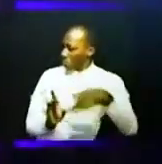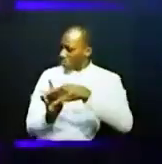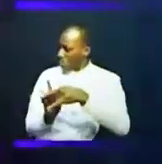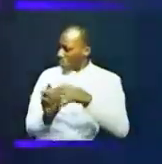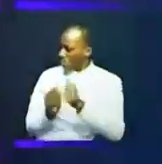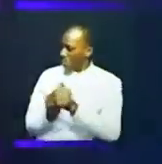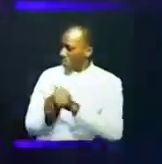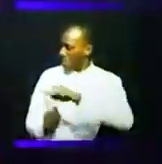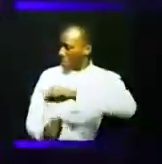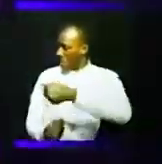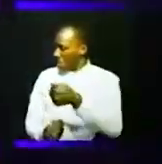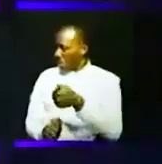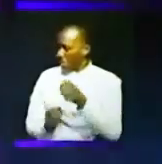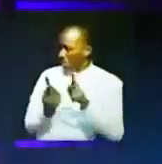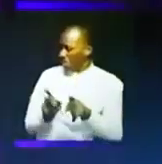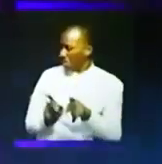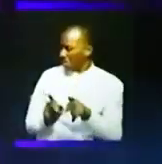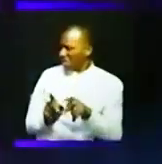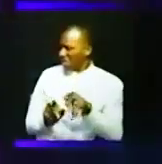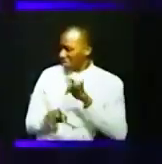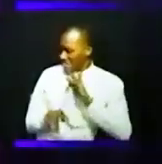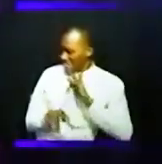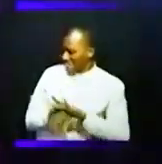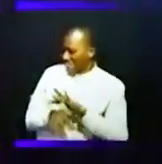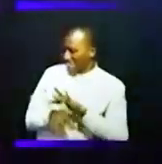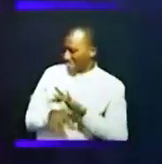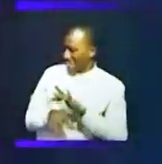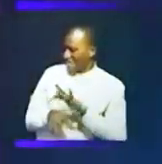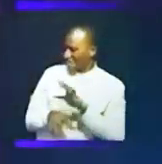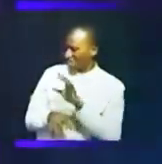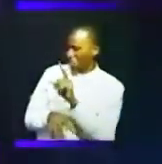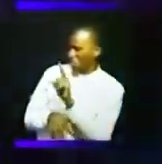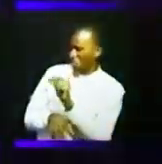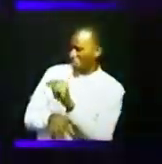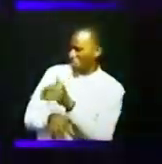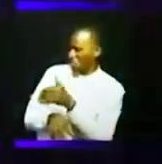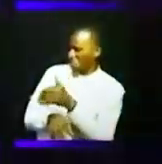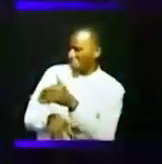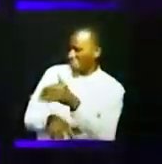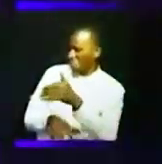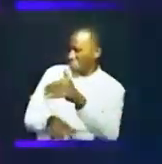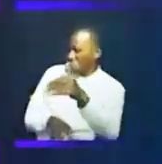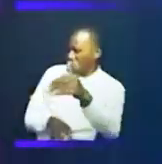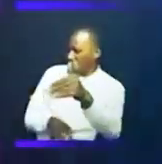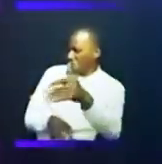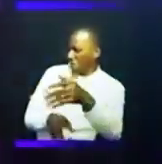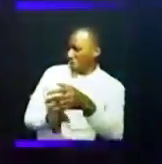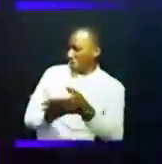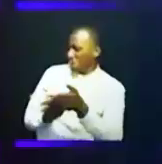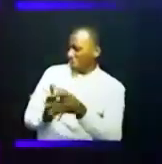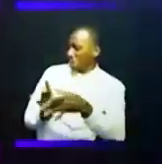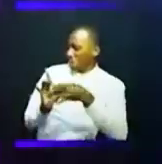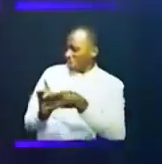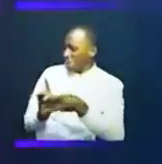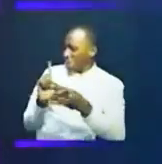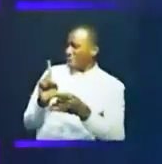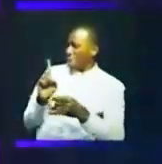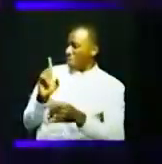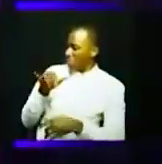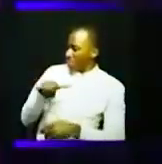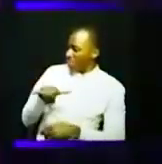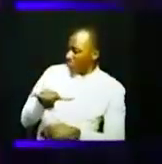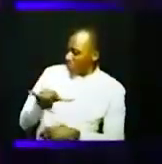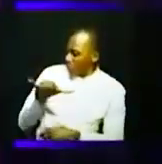partner in your early 20s and limit yourself only to that one person for the rest of your